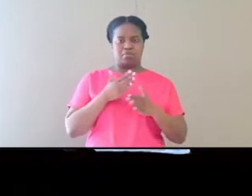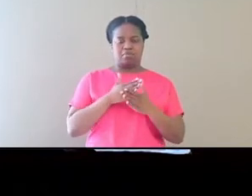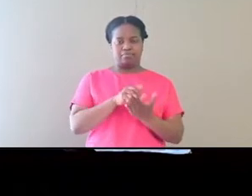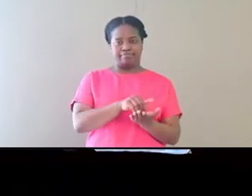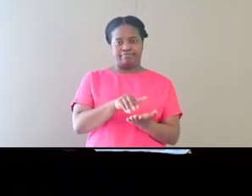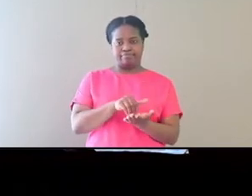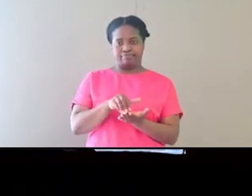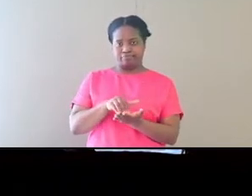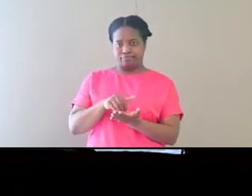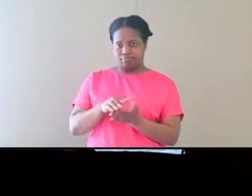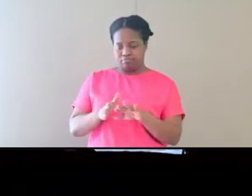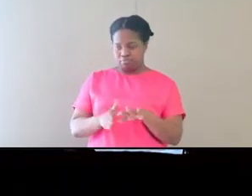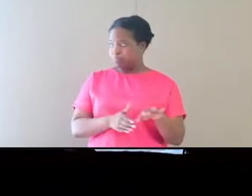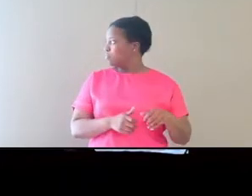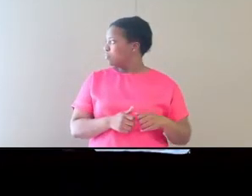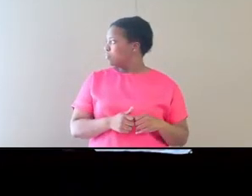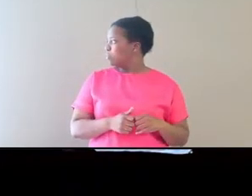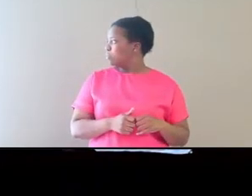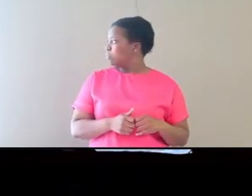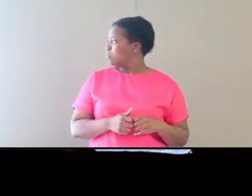Then they start to stabilise.